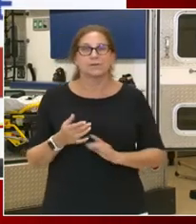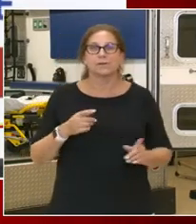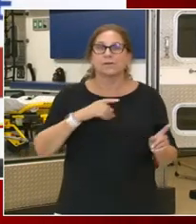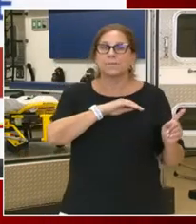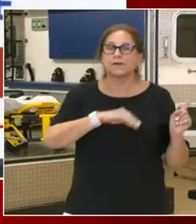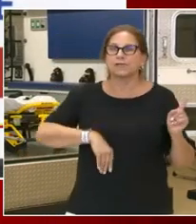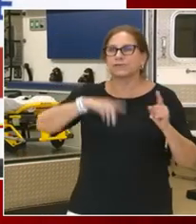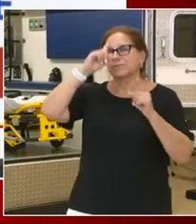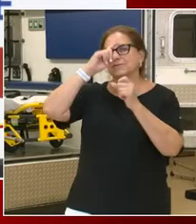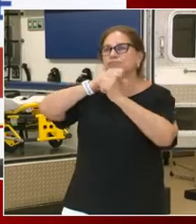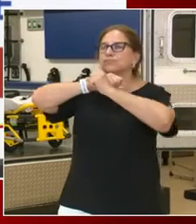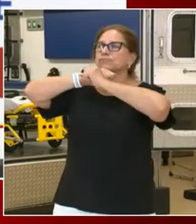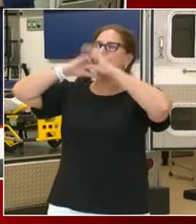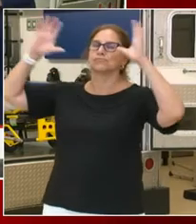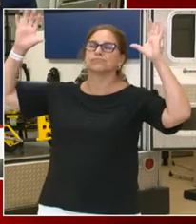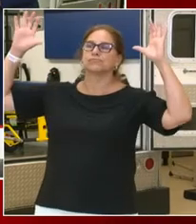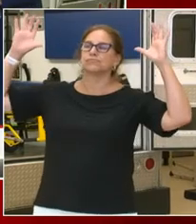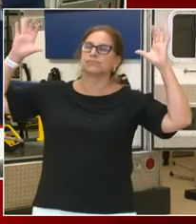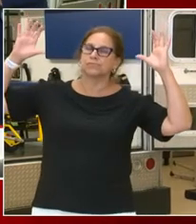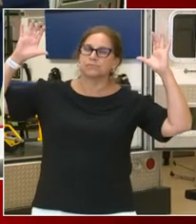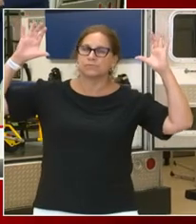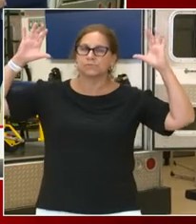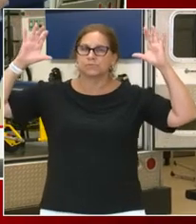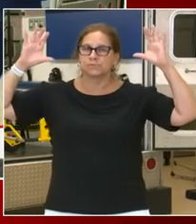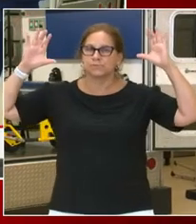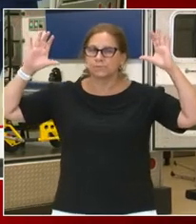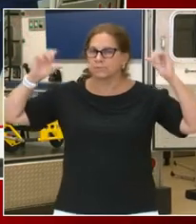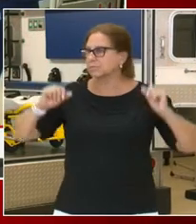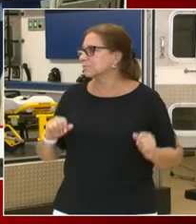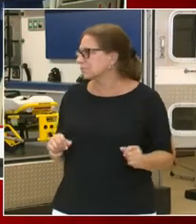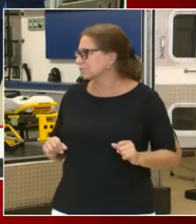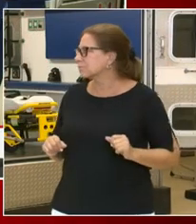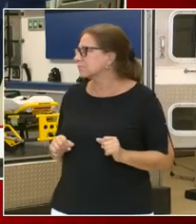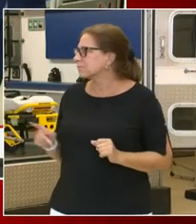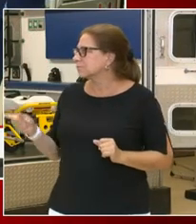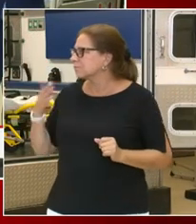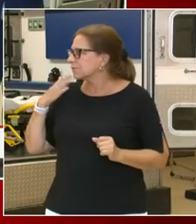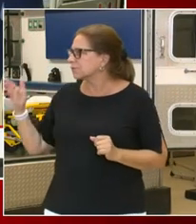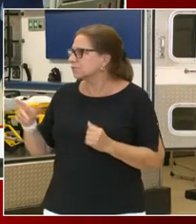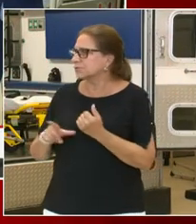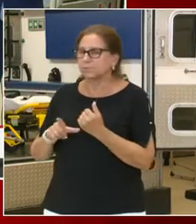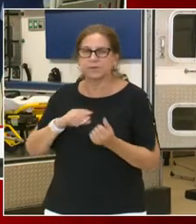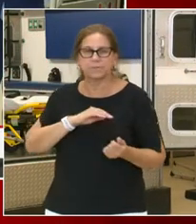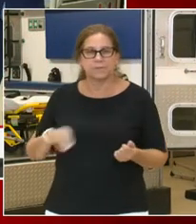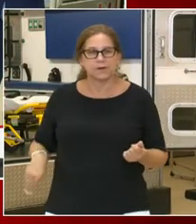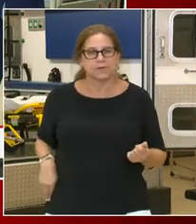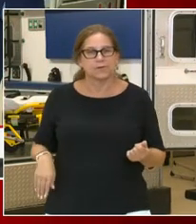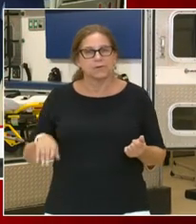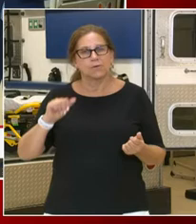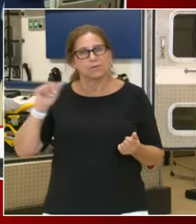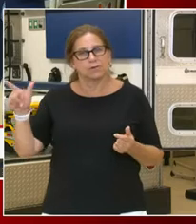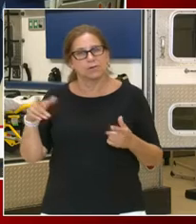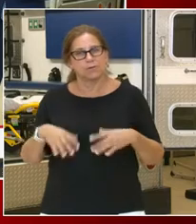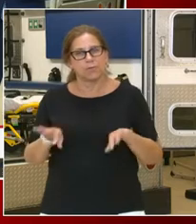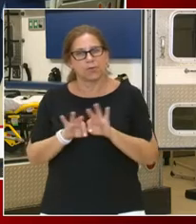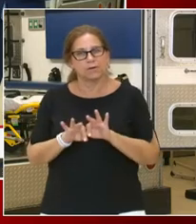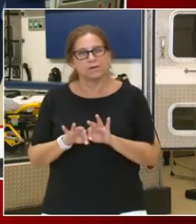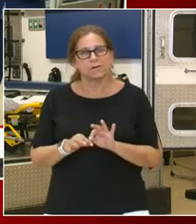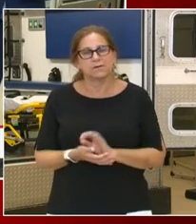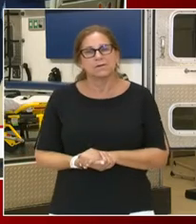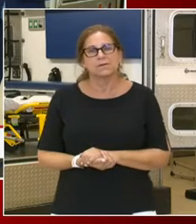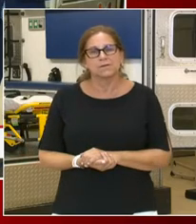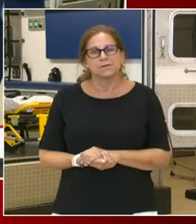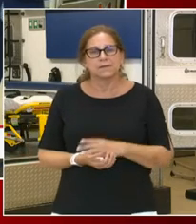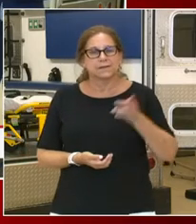investment. Thank you, Deputy Mayor. Those are all very critical and really signify the historic investments that the